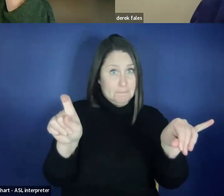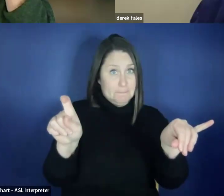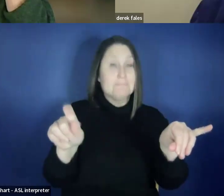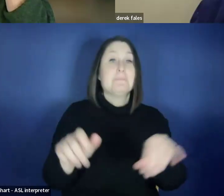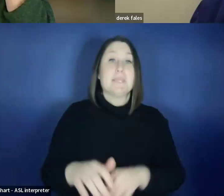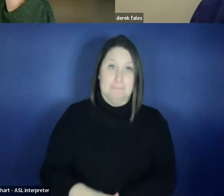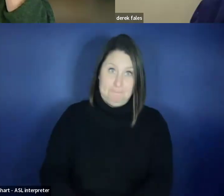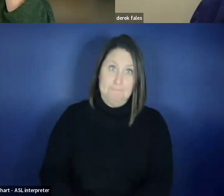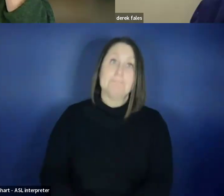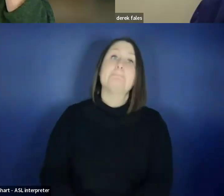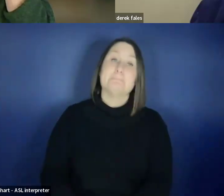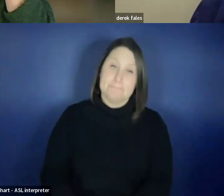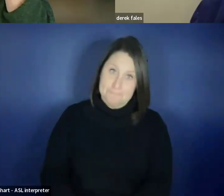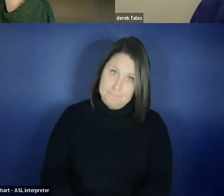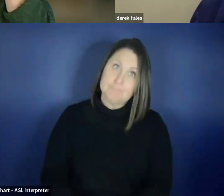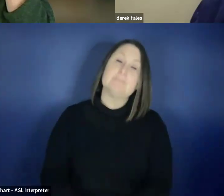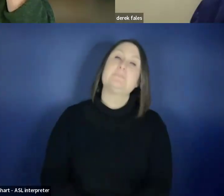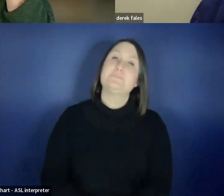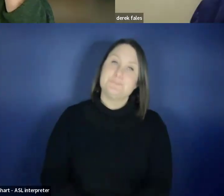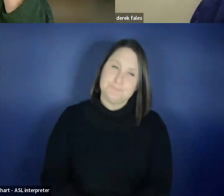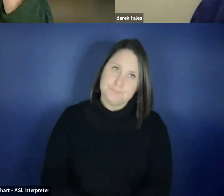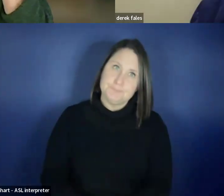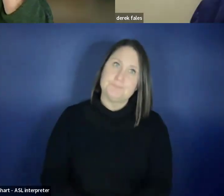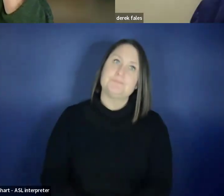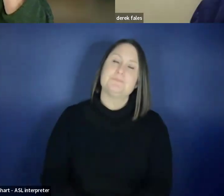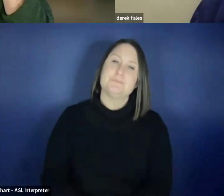Yes. Right.